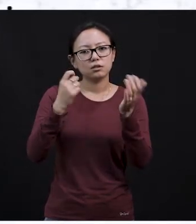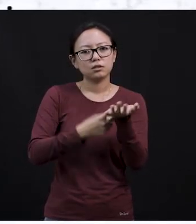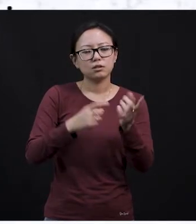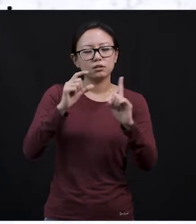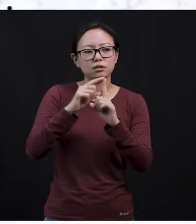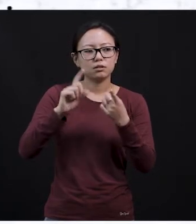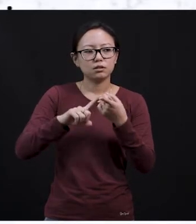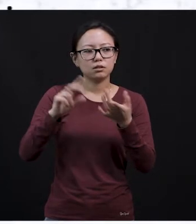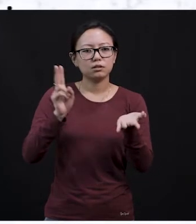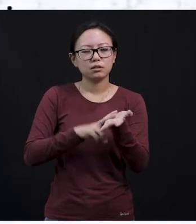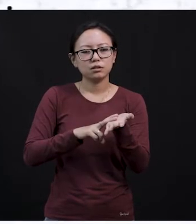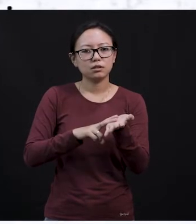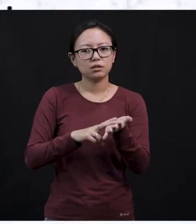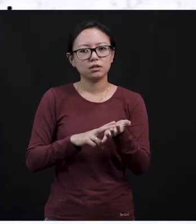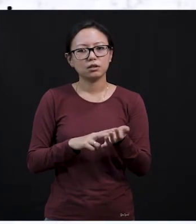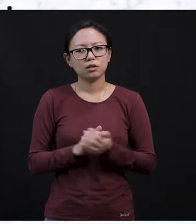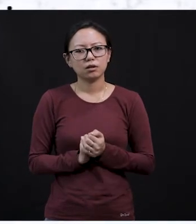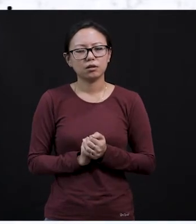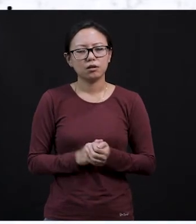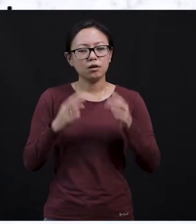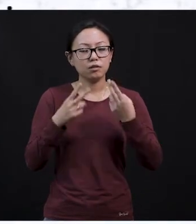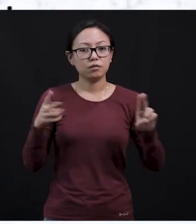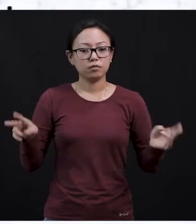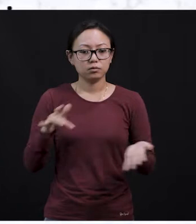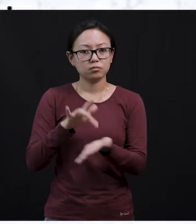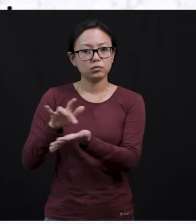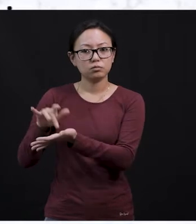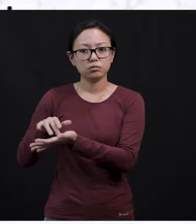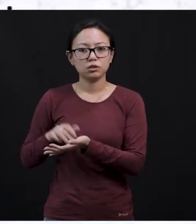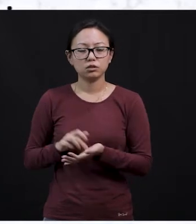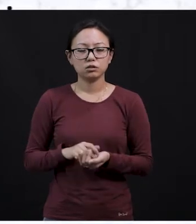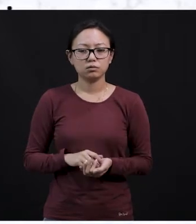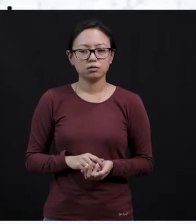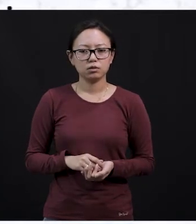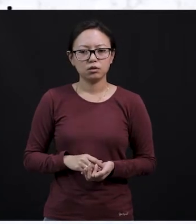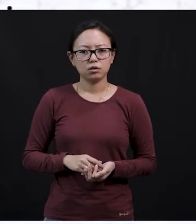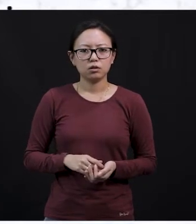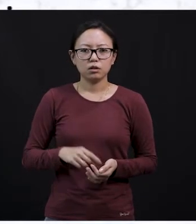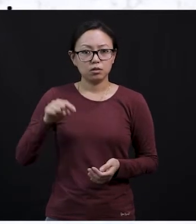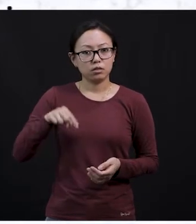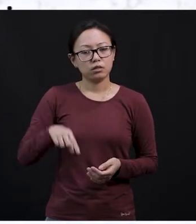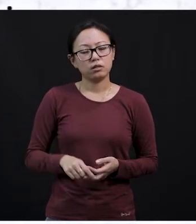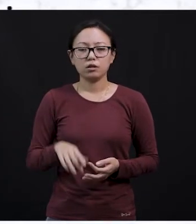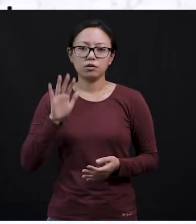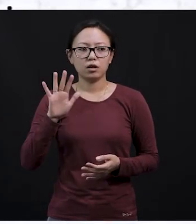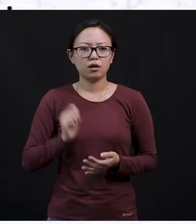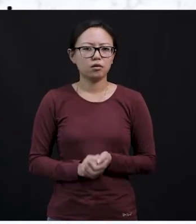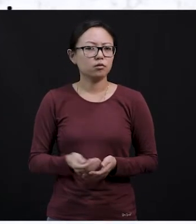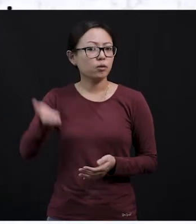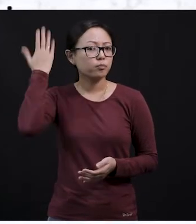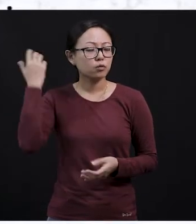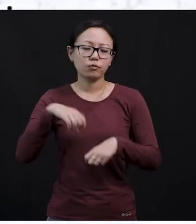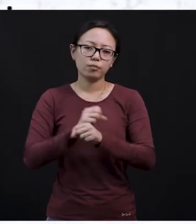Terminus. I'm repeating, remember, if you ever visit Mumbai, you still have these, and these are still grand that